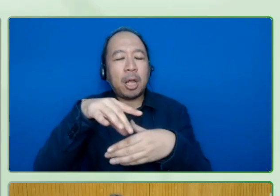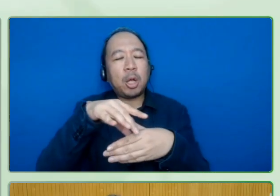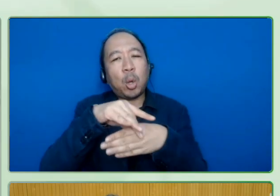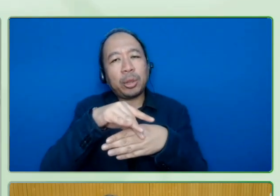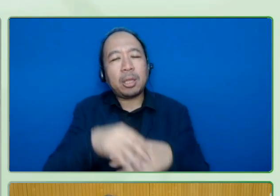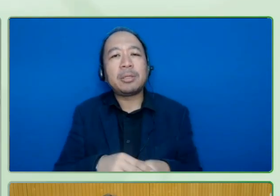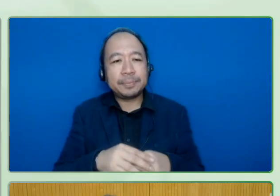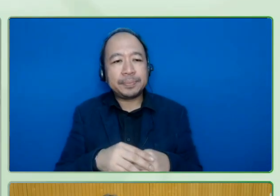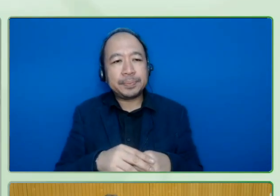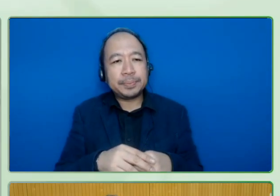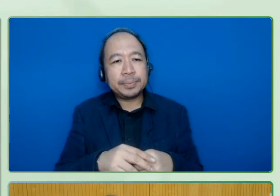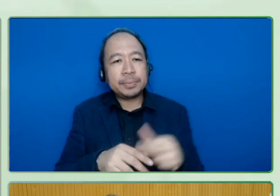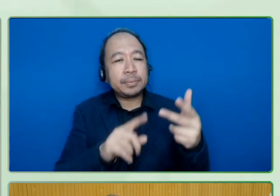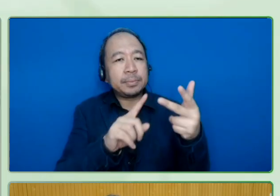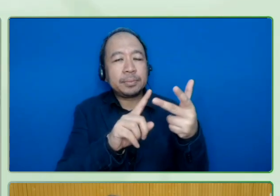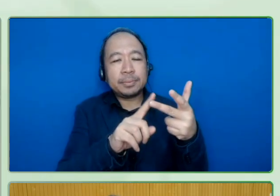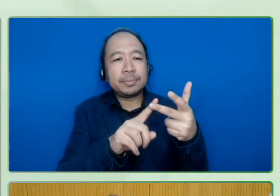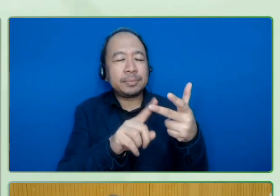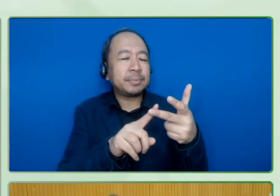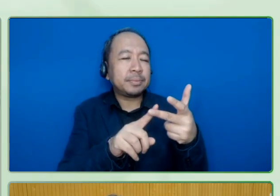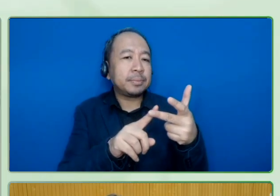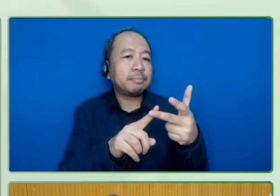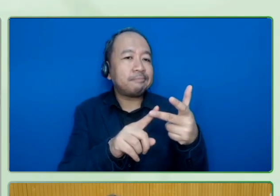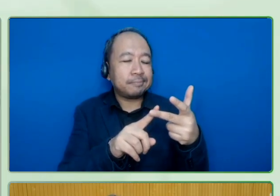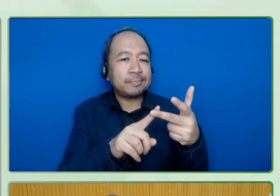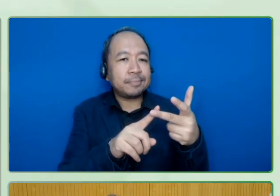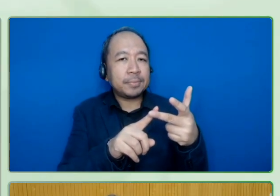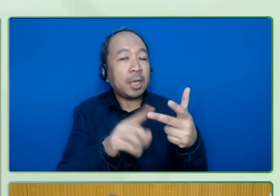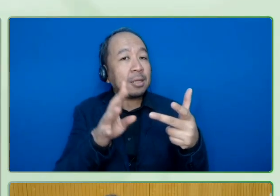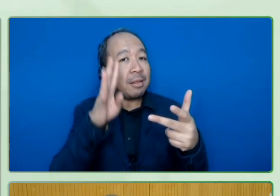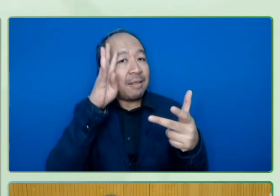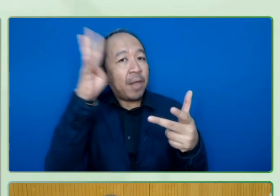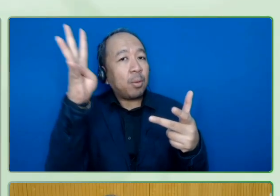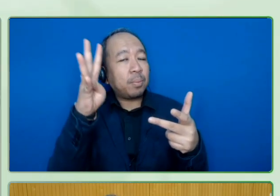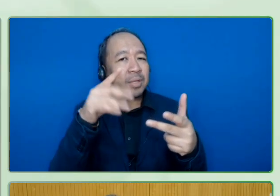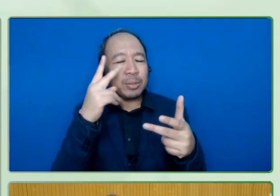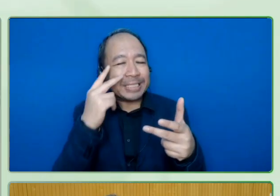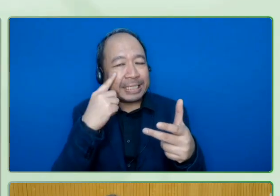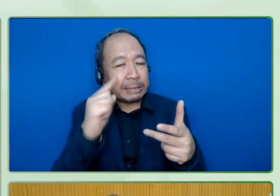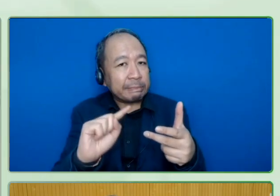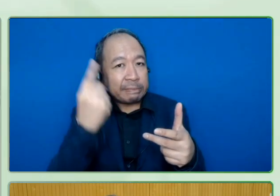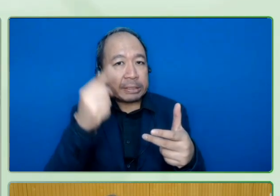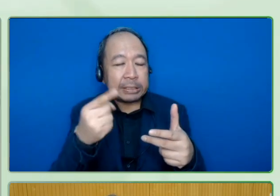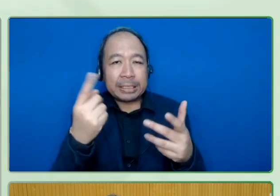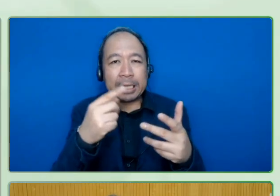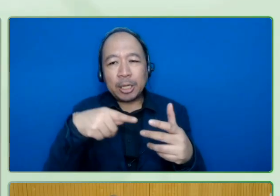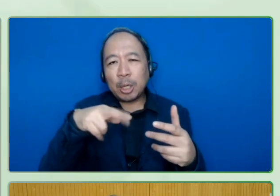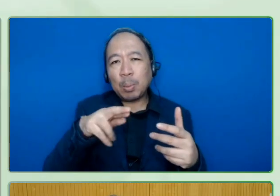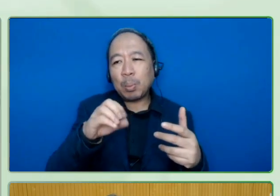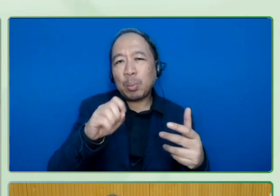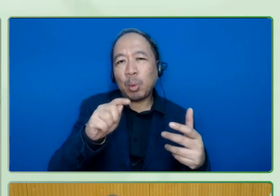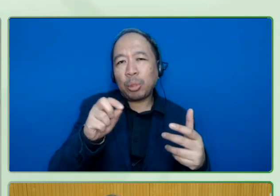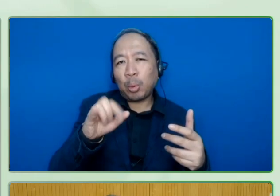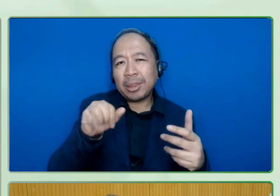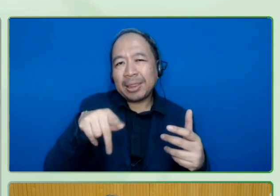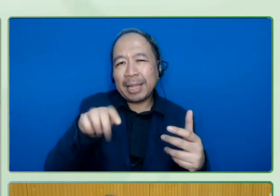to proceed to the actual development of the prototype and then to the user testing phase, where we recruited parents of autistic